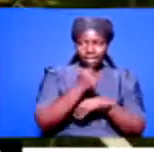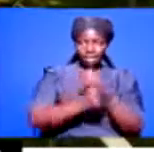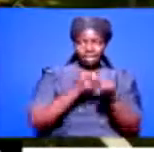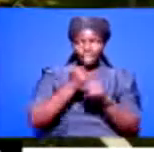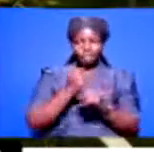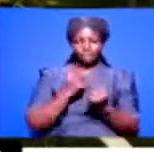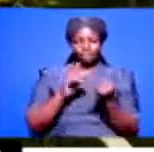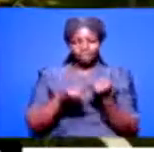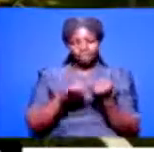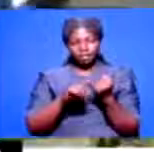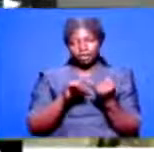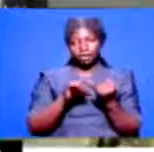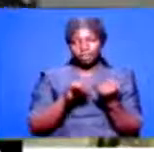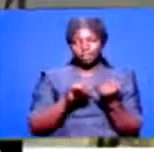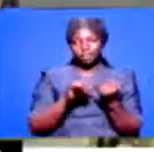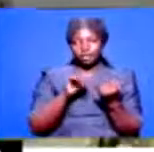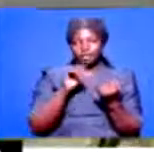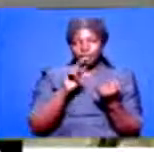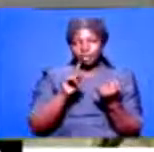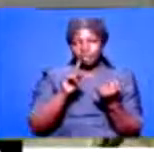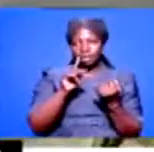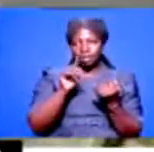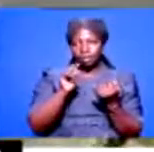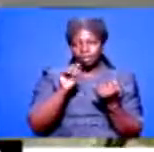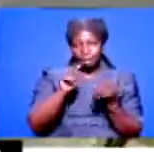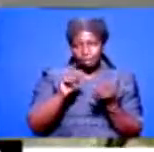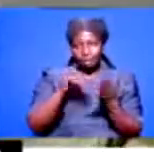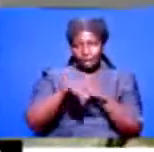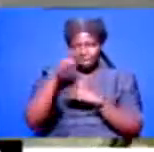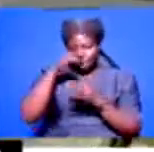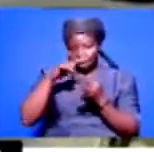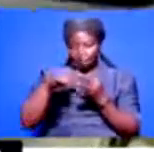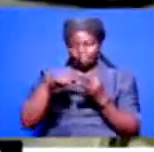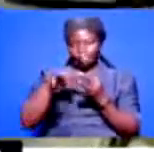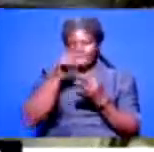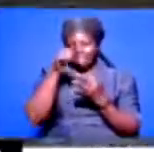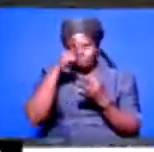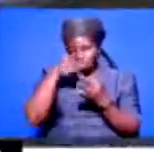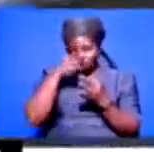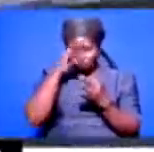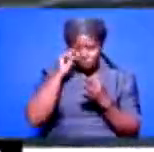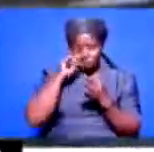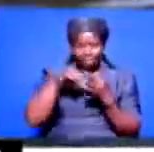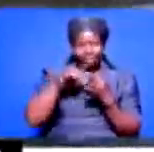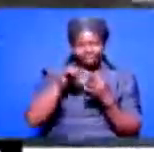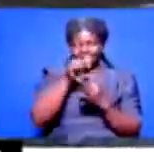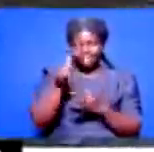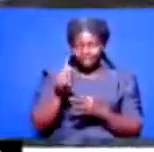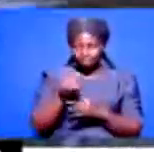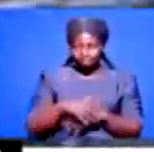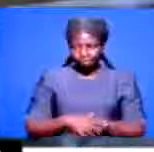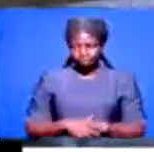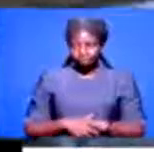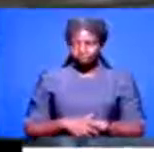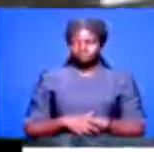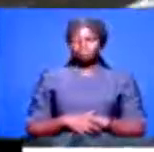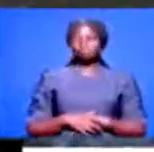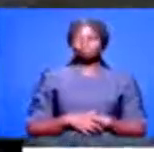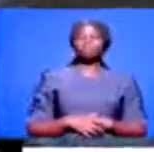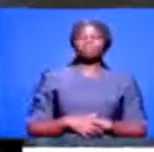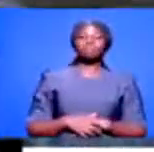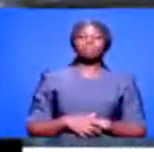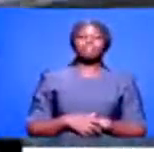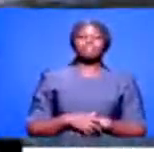and KVM in Thika. The Kenya Bureau of Standards has issued a notice banning importation of used passenger minibus, midi